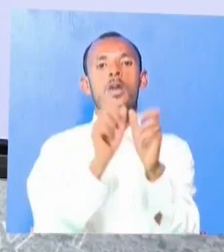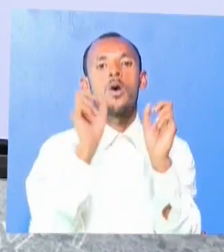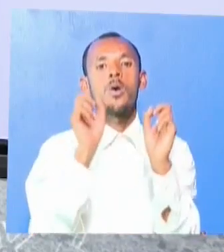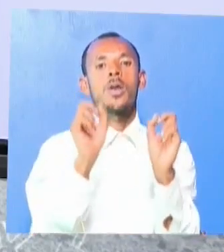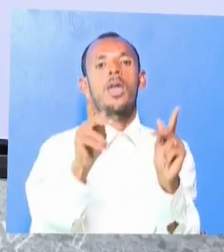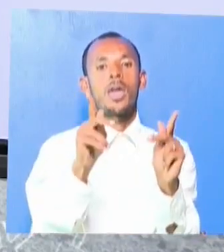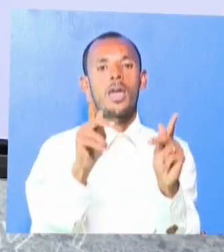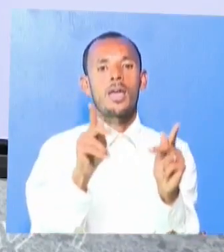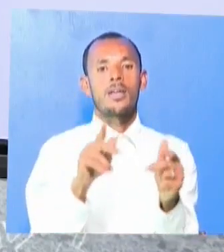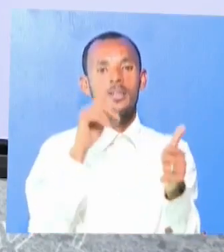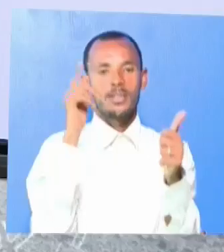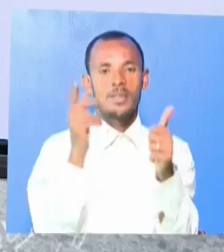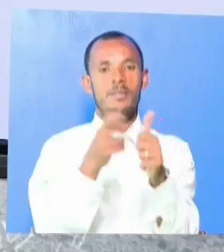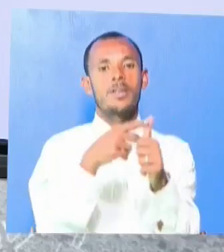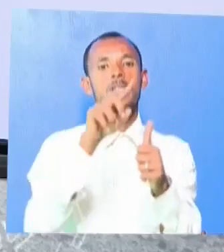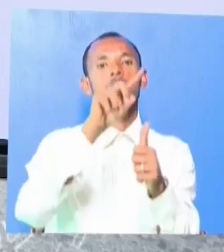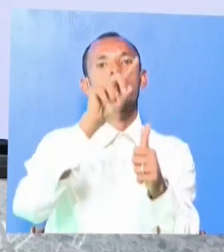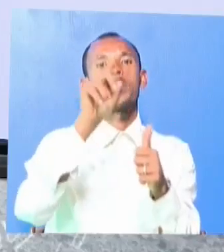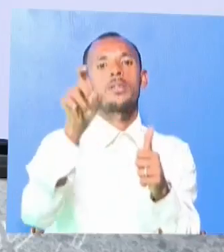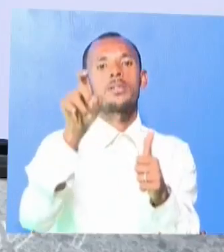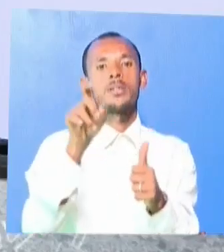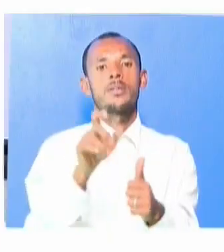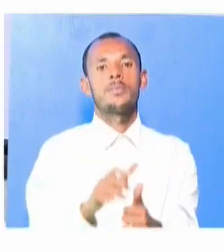Okay, the first question.